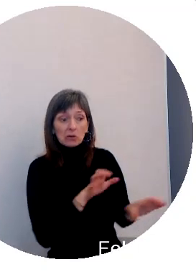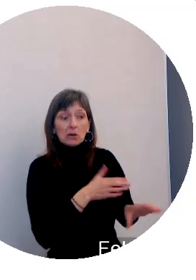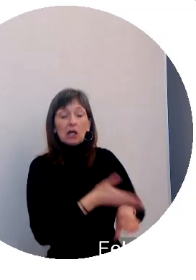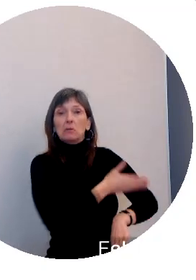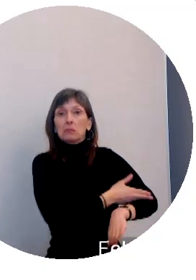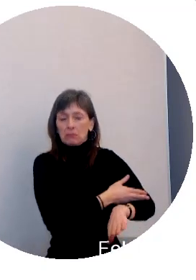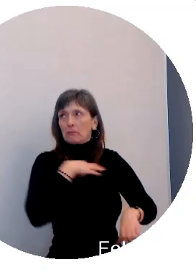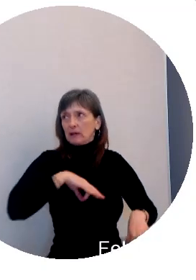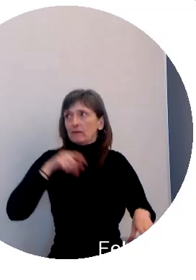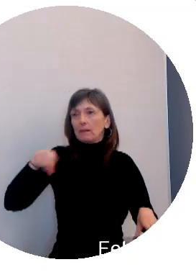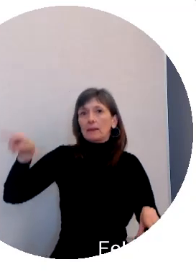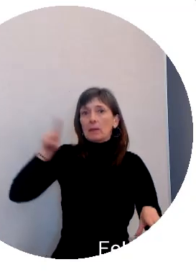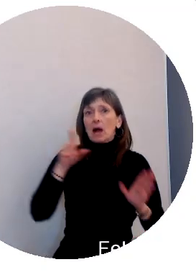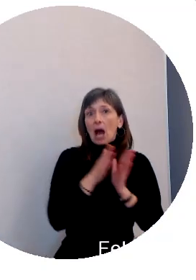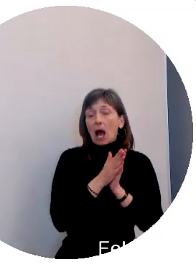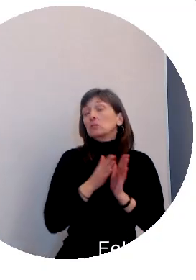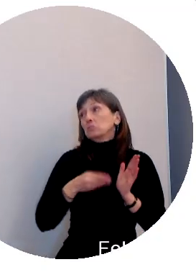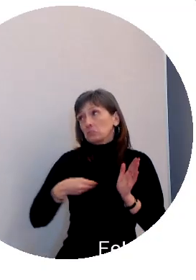developing the resources on that site.